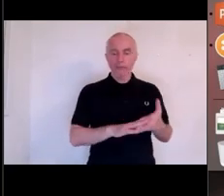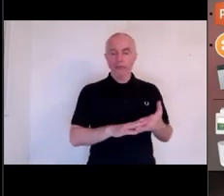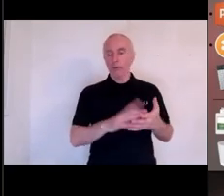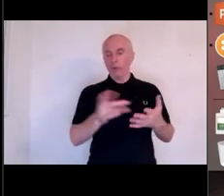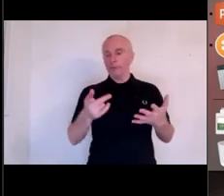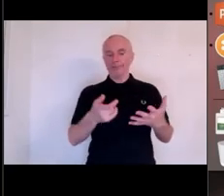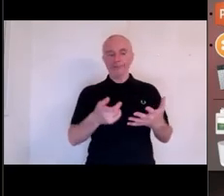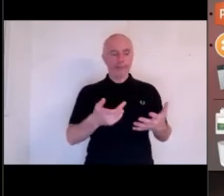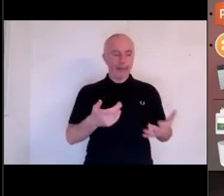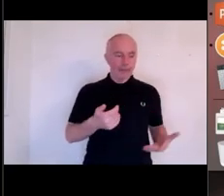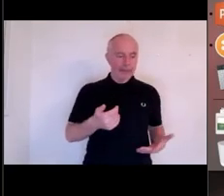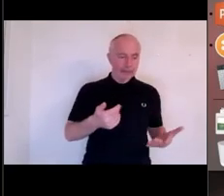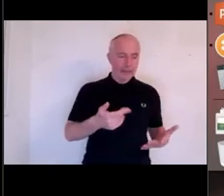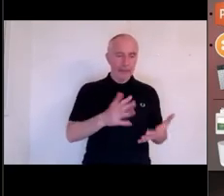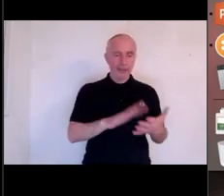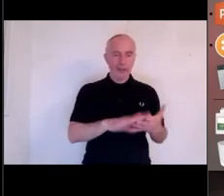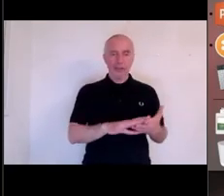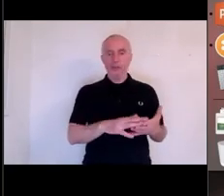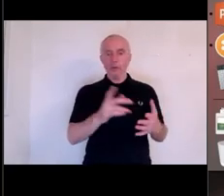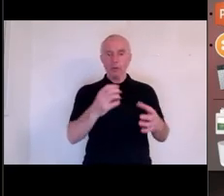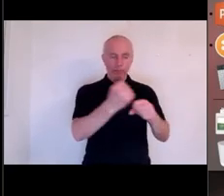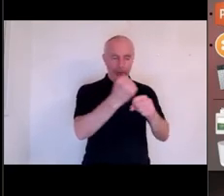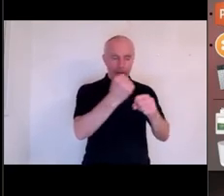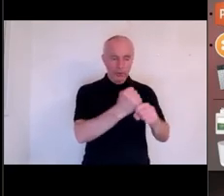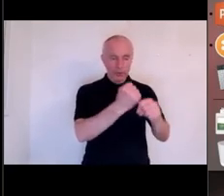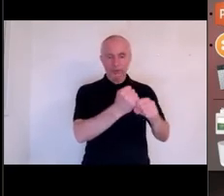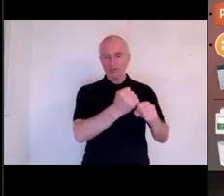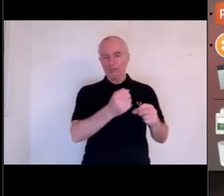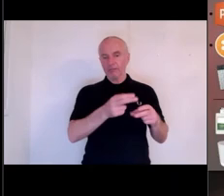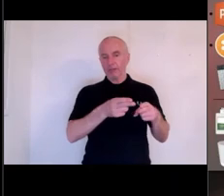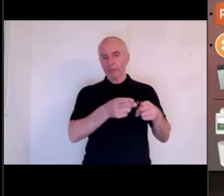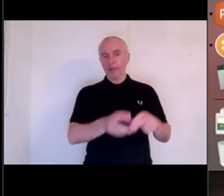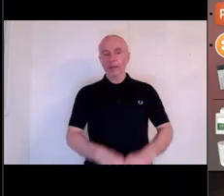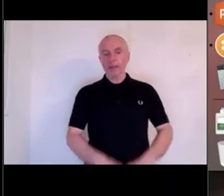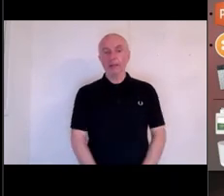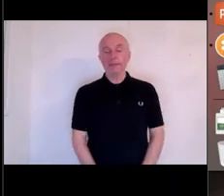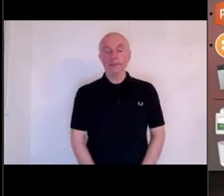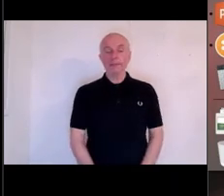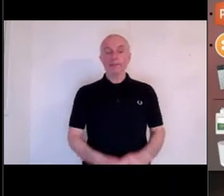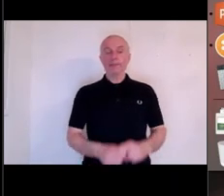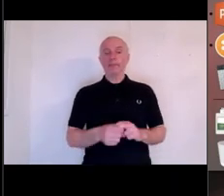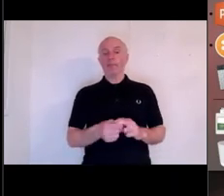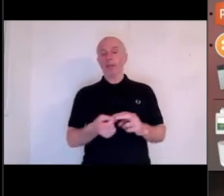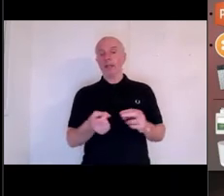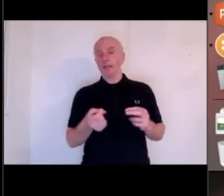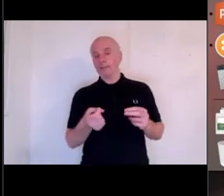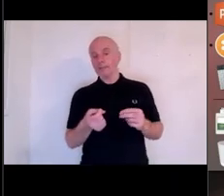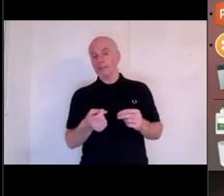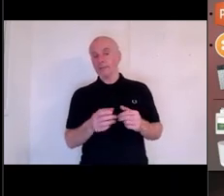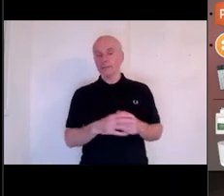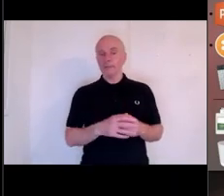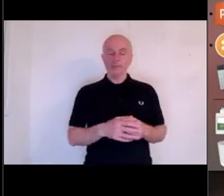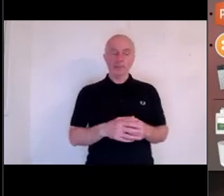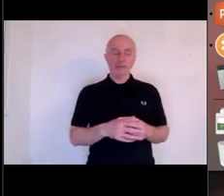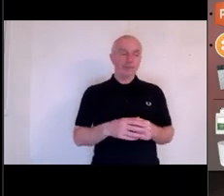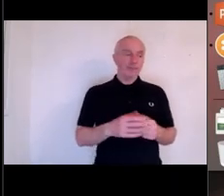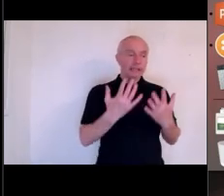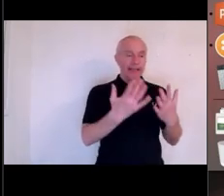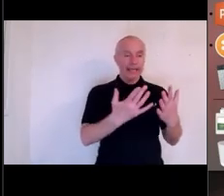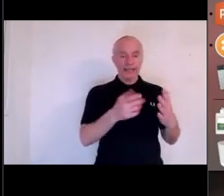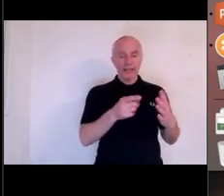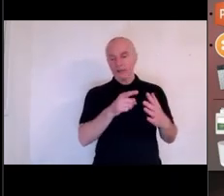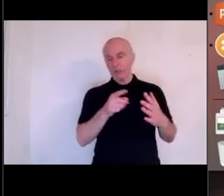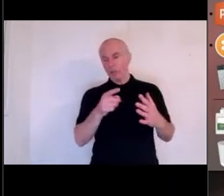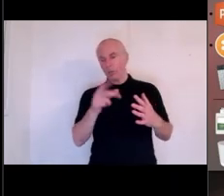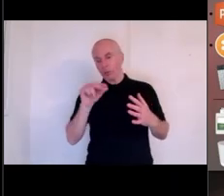time stuff, but more for production methods, exist in the world of maybe 10 to the 12 to 10 to the 14 neutrons per